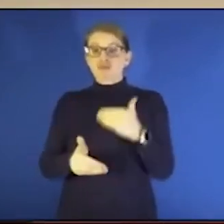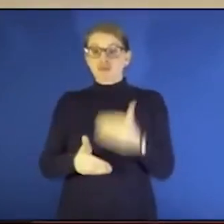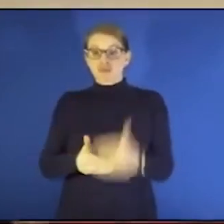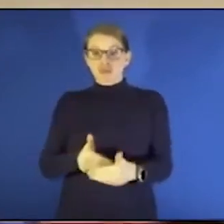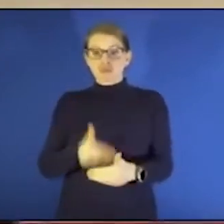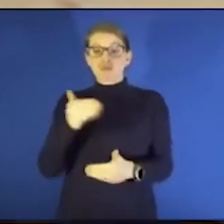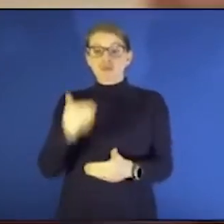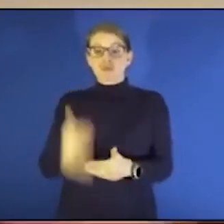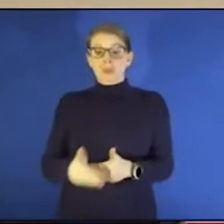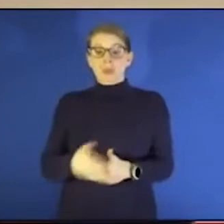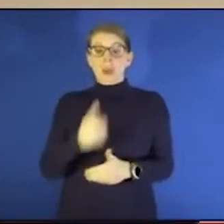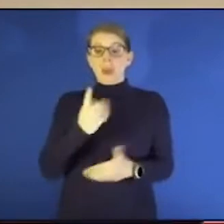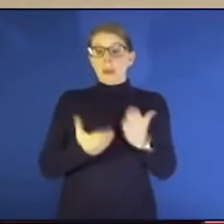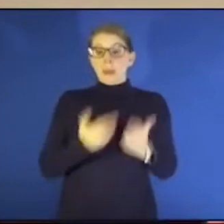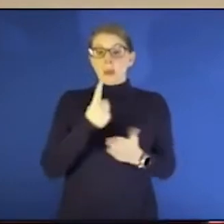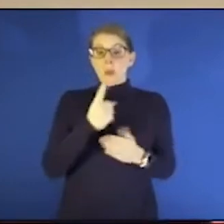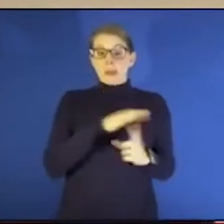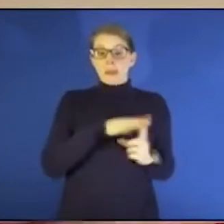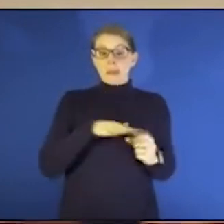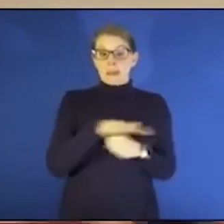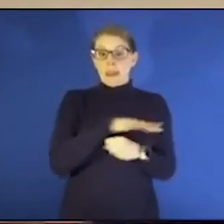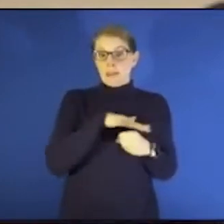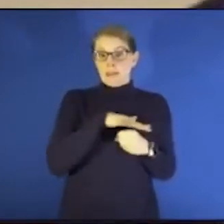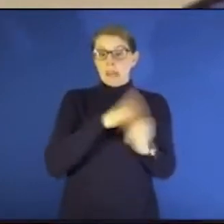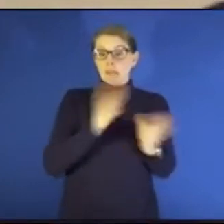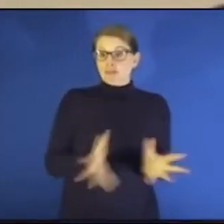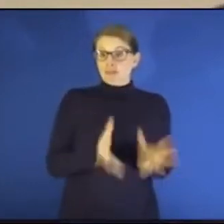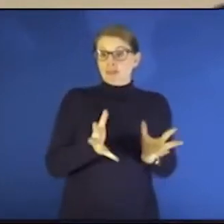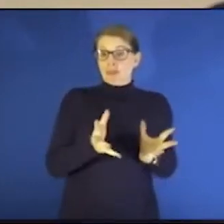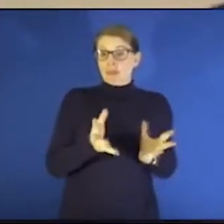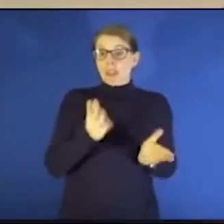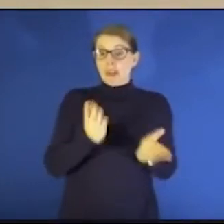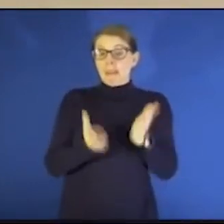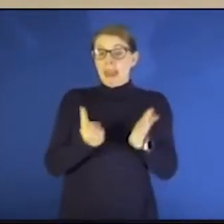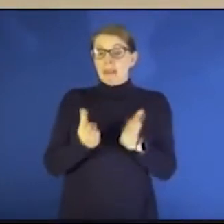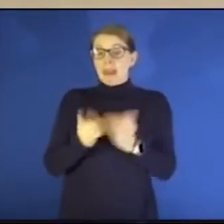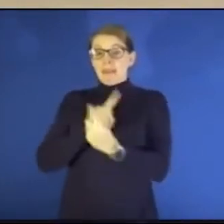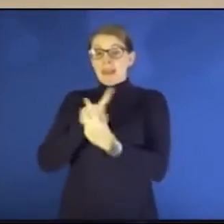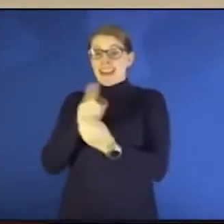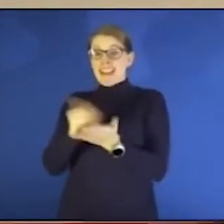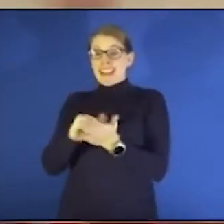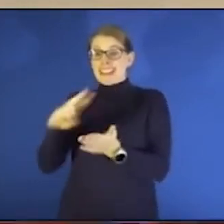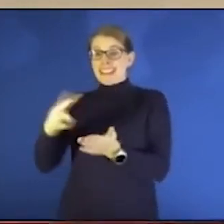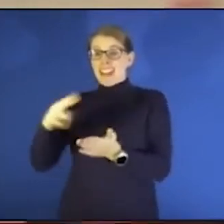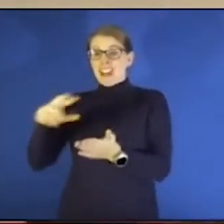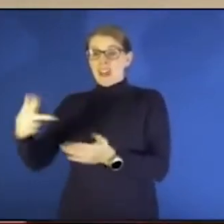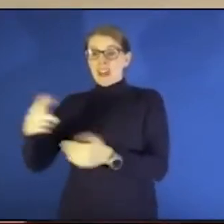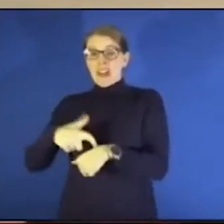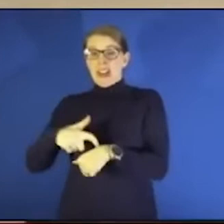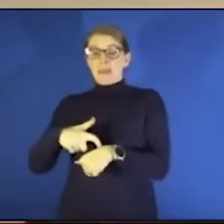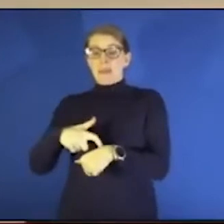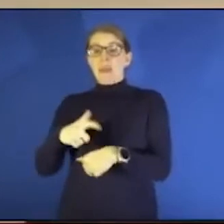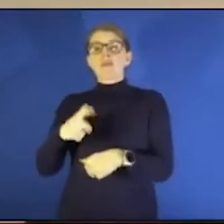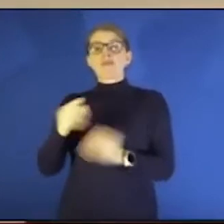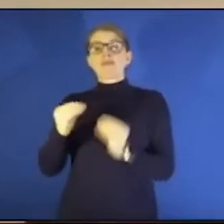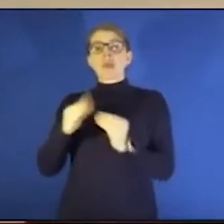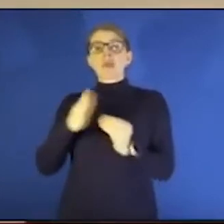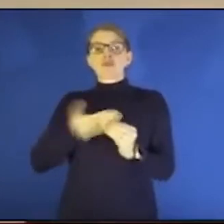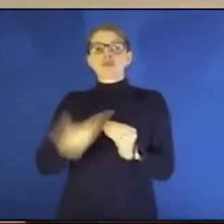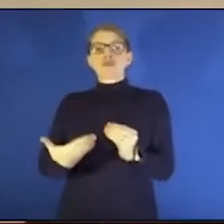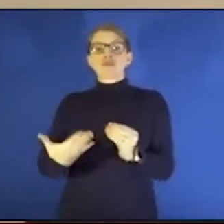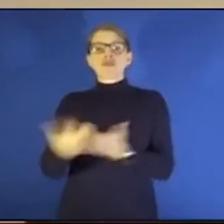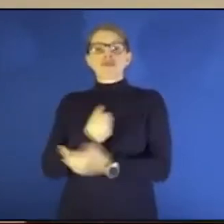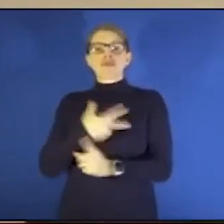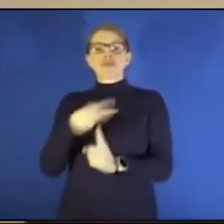one setting, having a physician encourage vaccination, and then maybe they hear it again, and the second time or third time, they'll be willing to go ahead and get